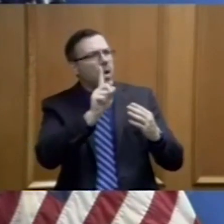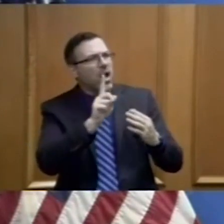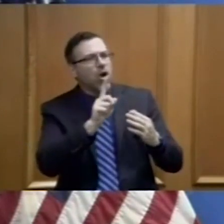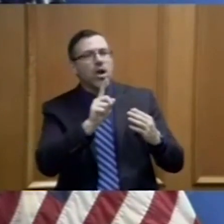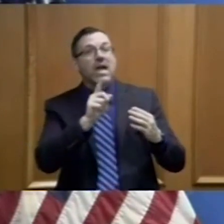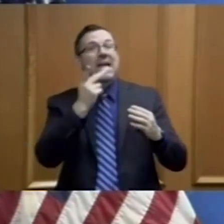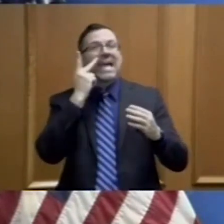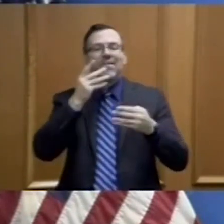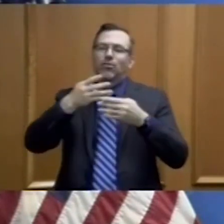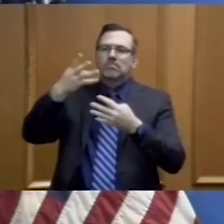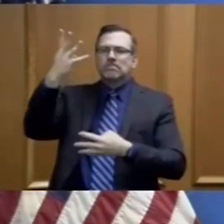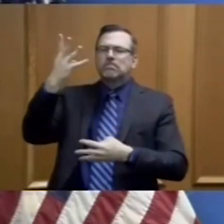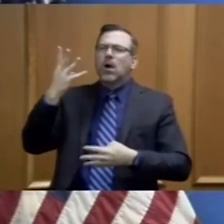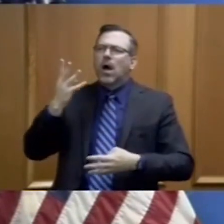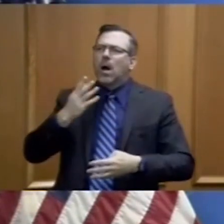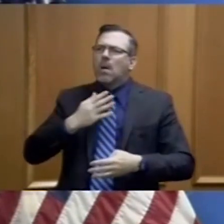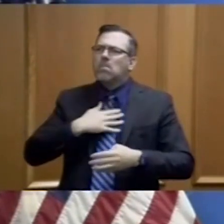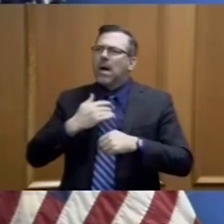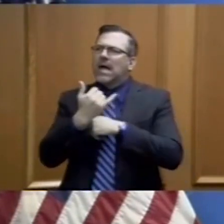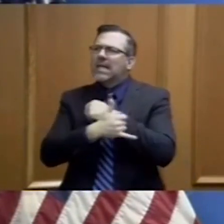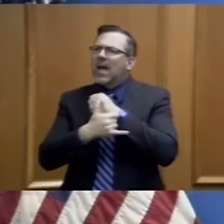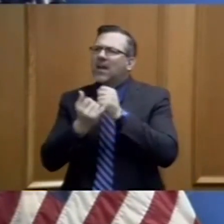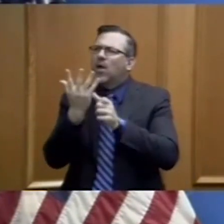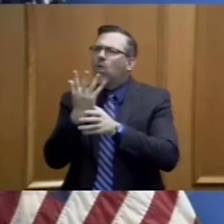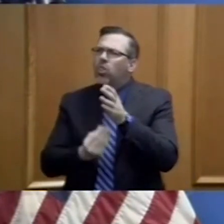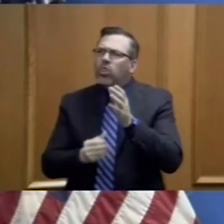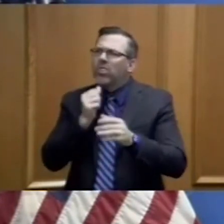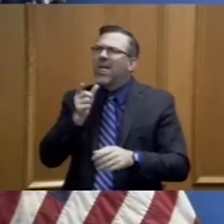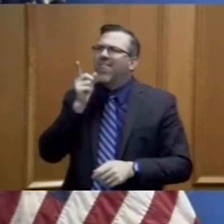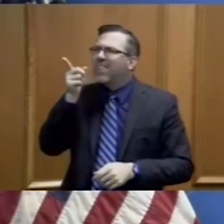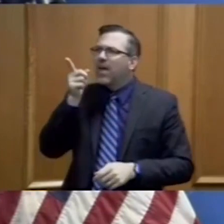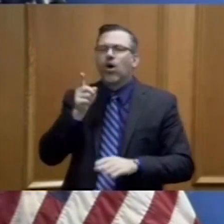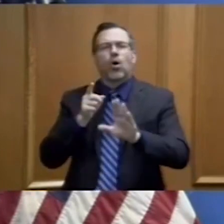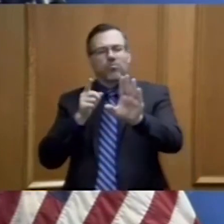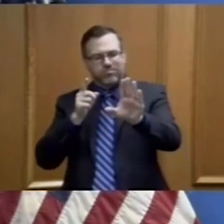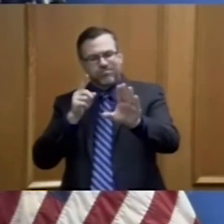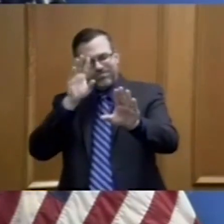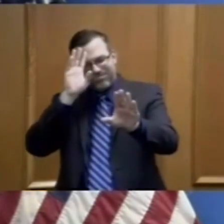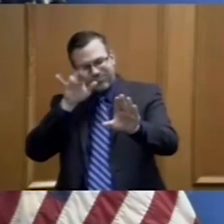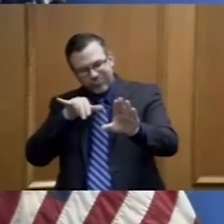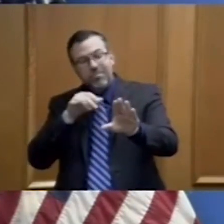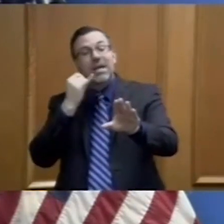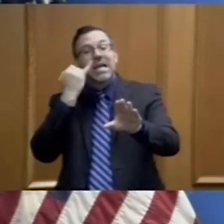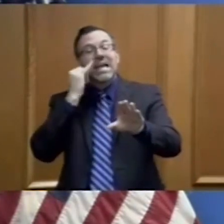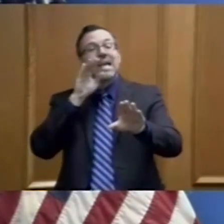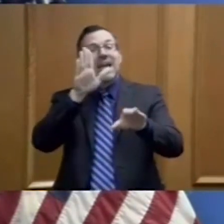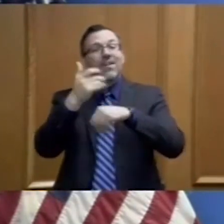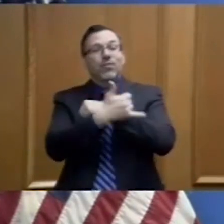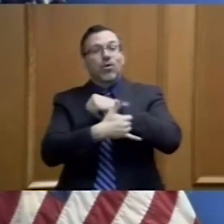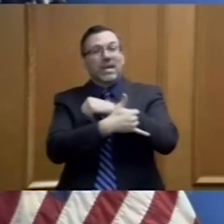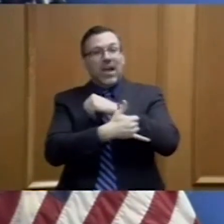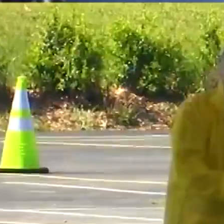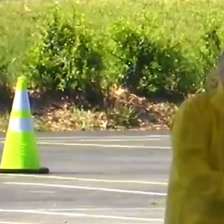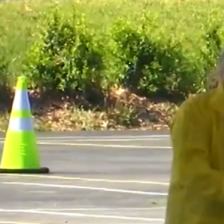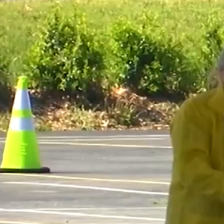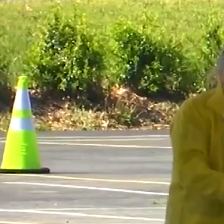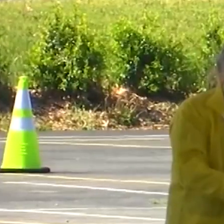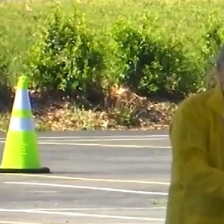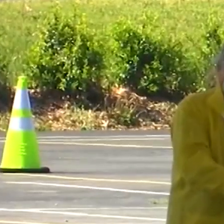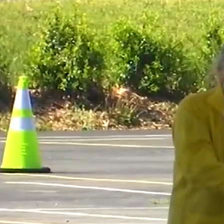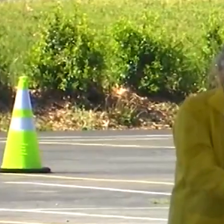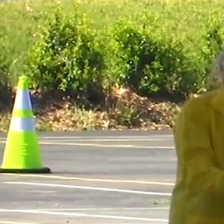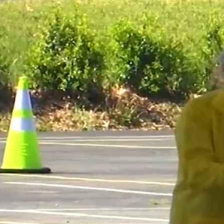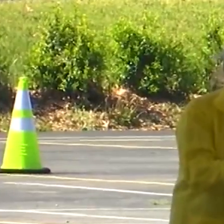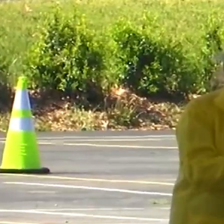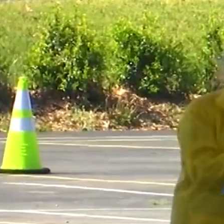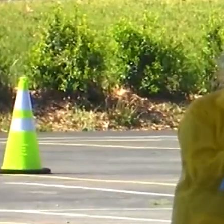to cover every corner of the state. If your area is not on the list this weekend, you're welcome to go to a different area. You can go to any